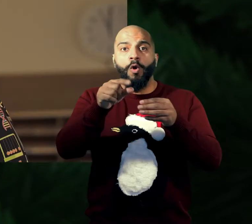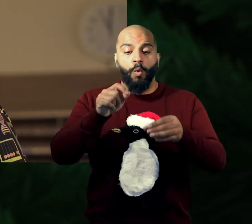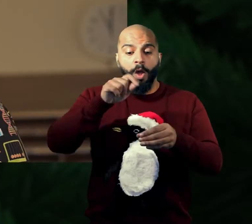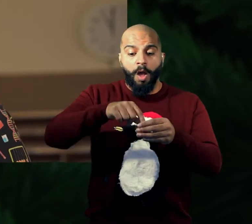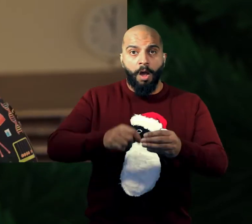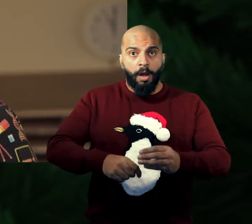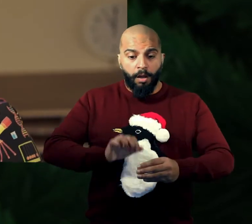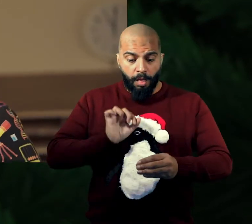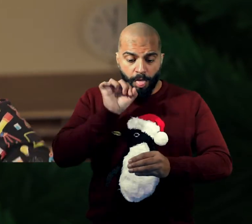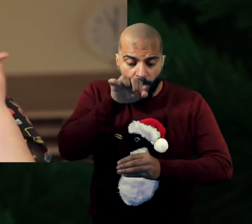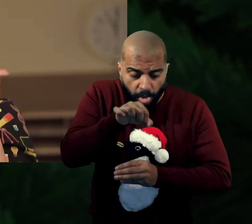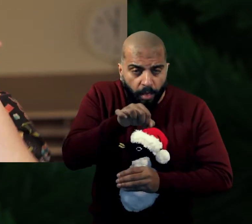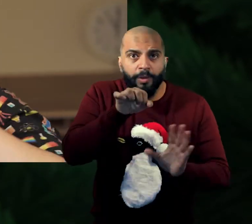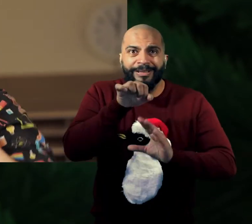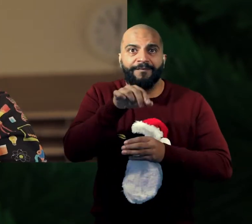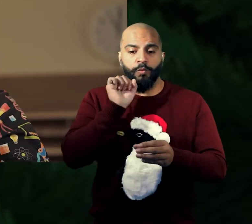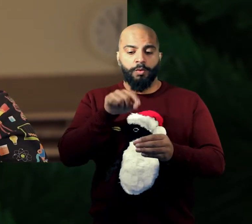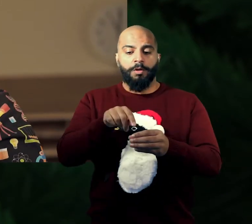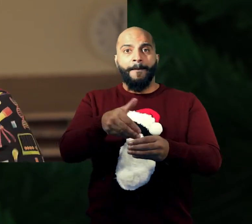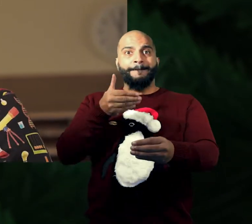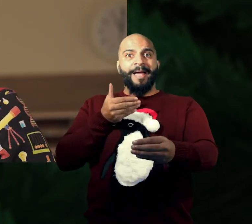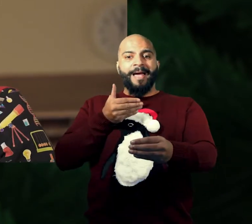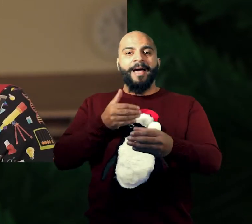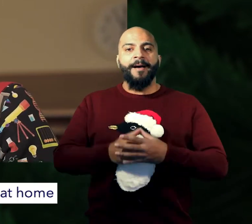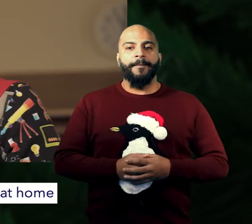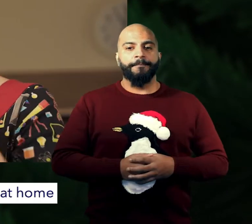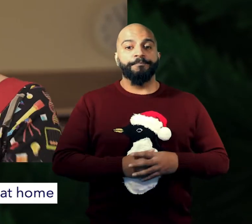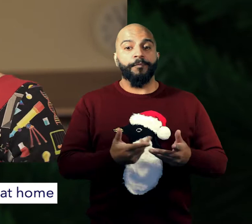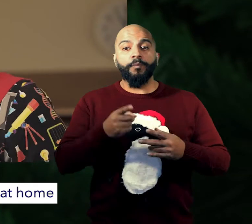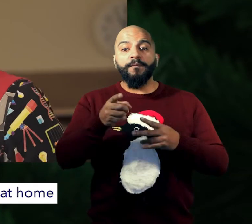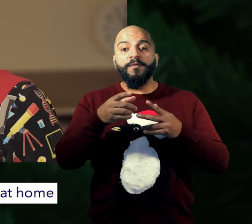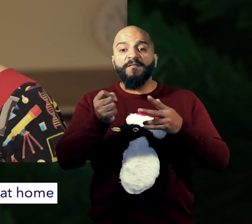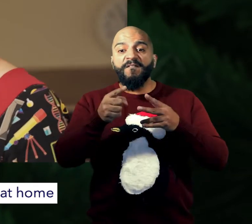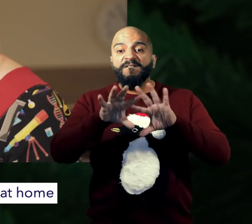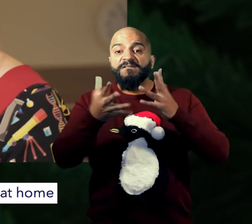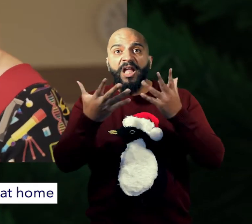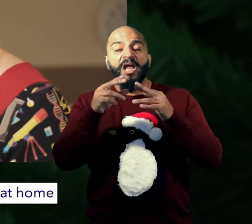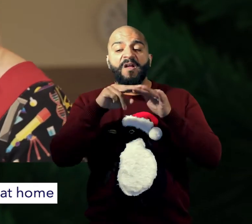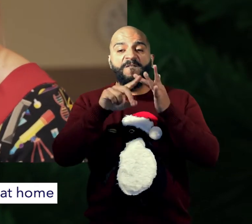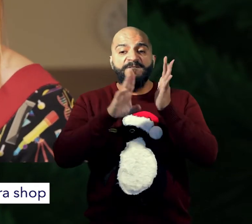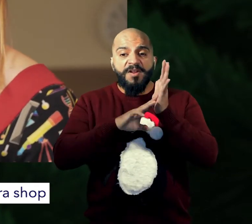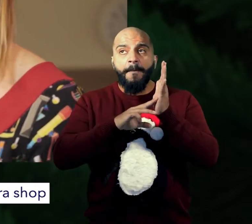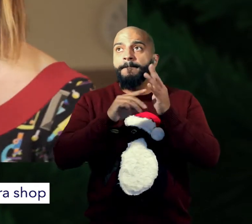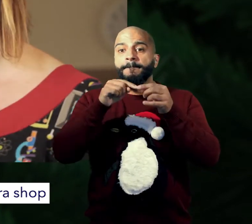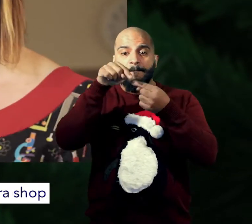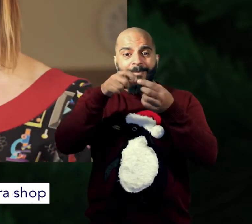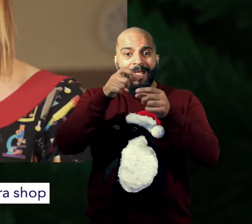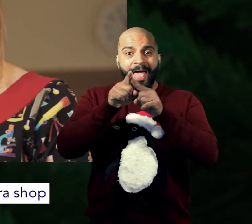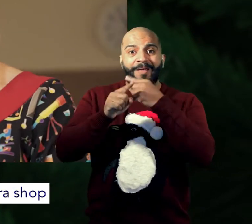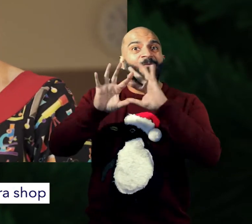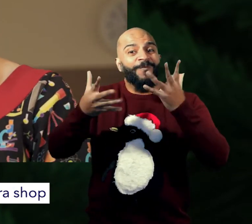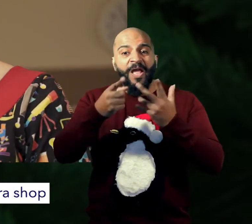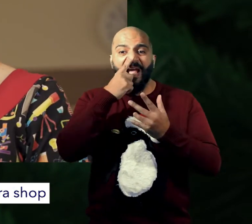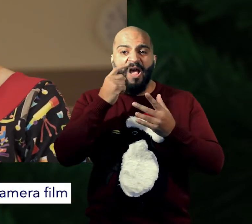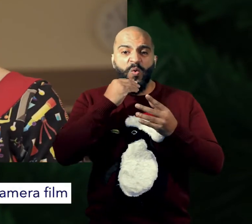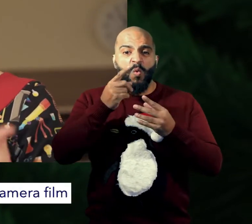container because otherwise it could easily hit you in the eye or in the face. If you don't have anything like a film canister at home, then speaking nicely to